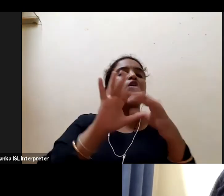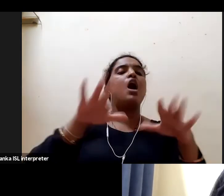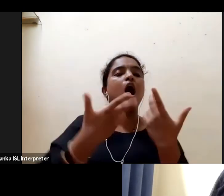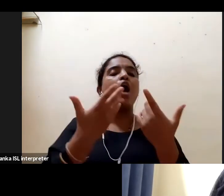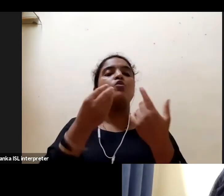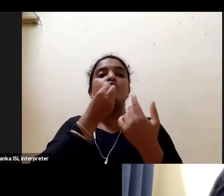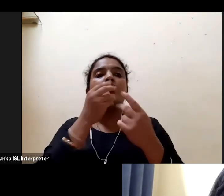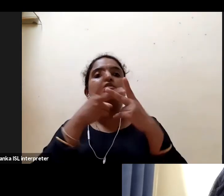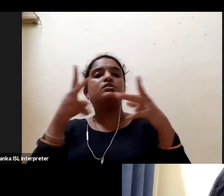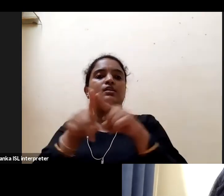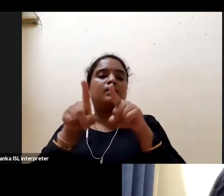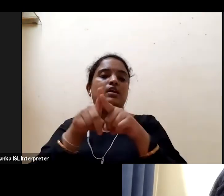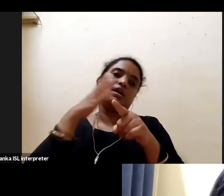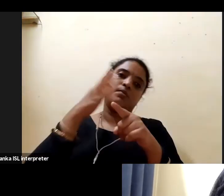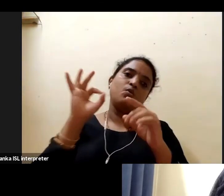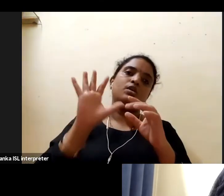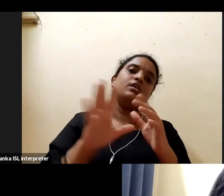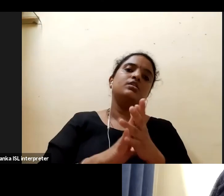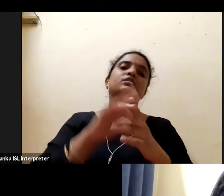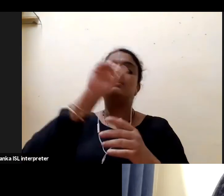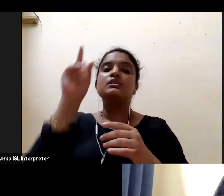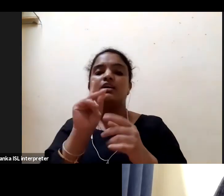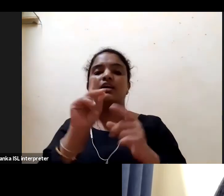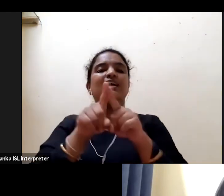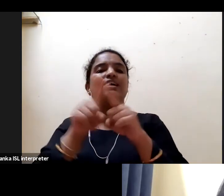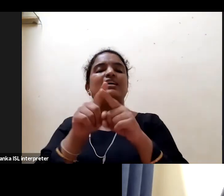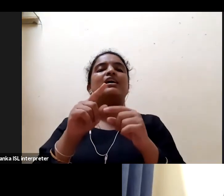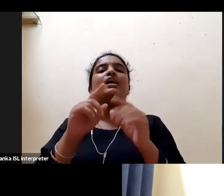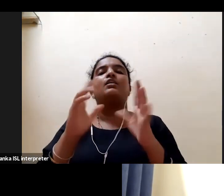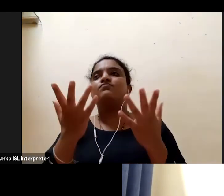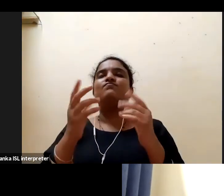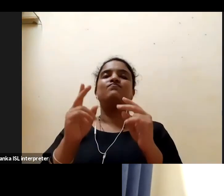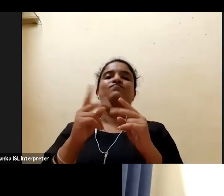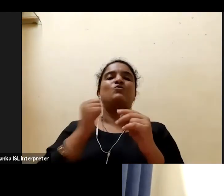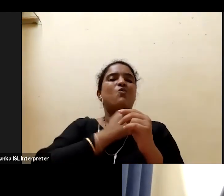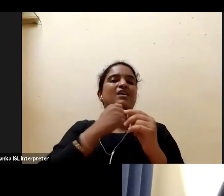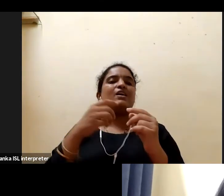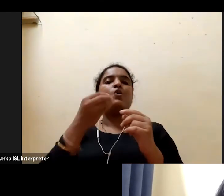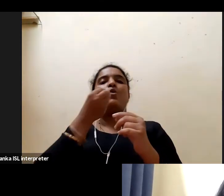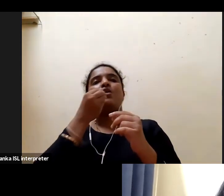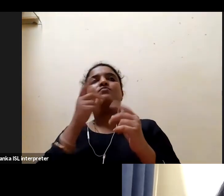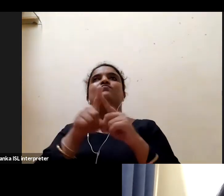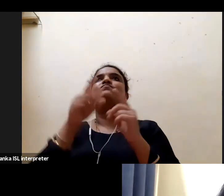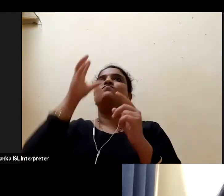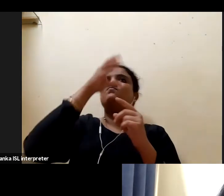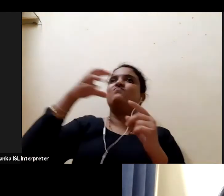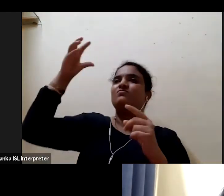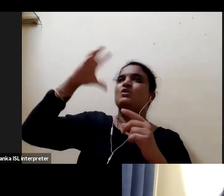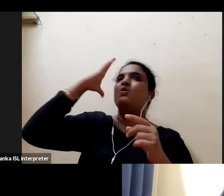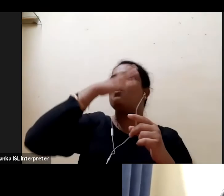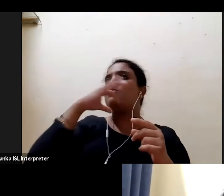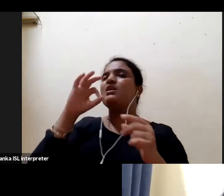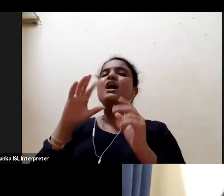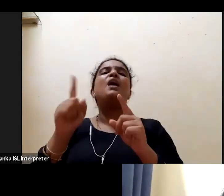like a second chance at writing other things too. So I write about home decor, about mindfulness. I mean,